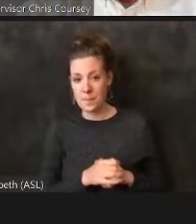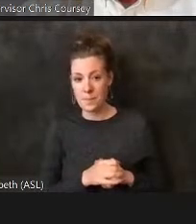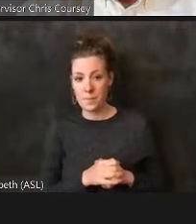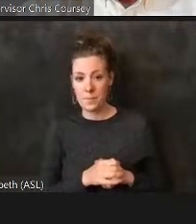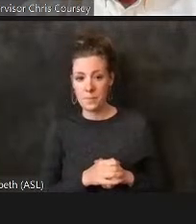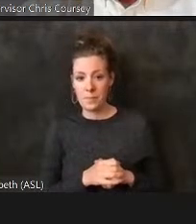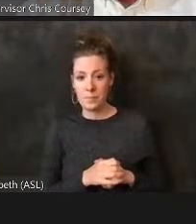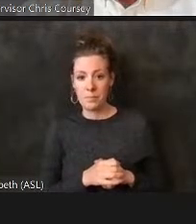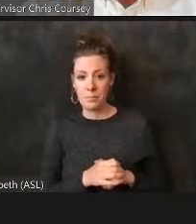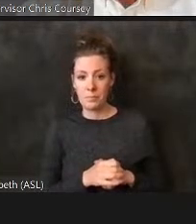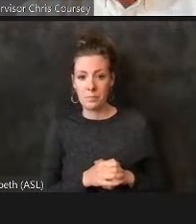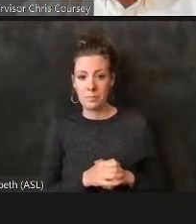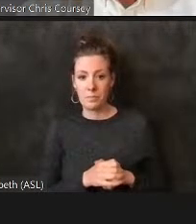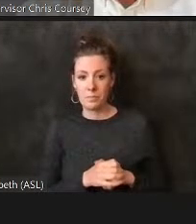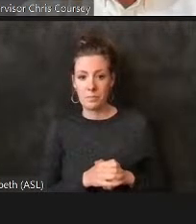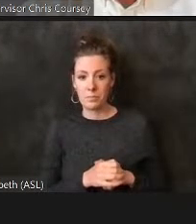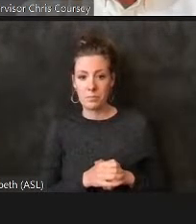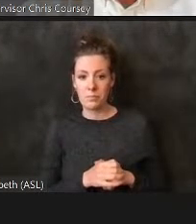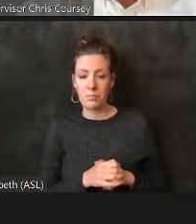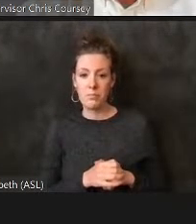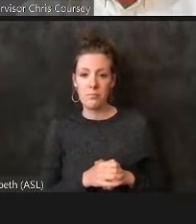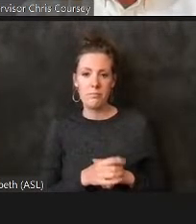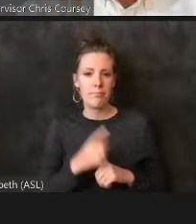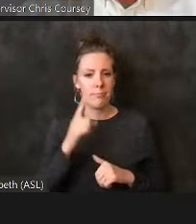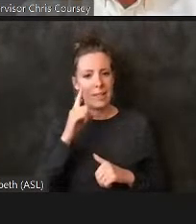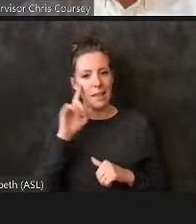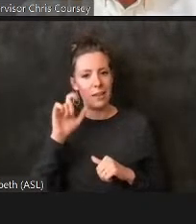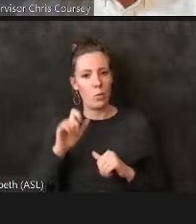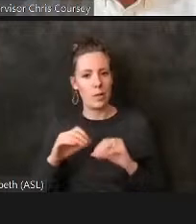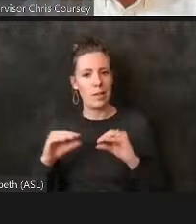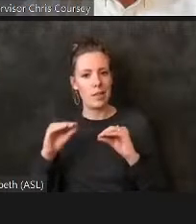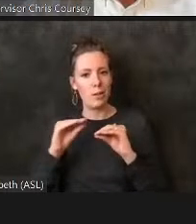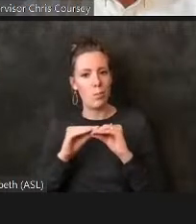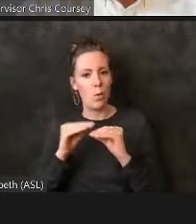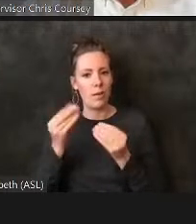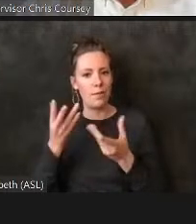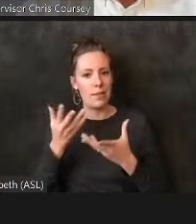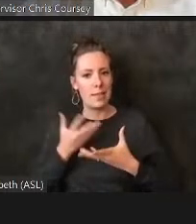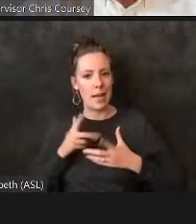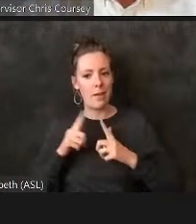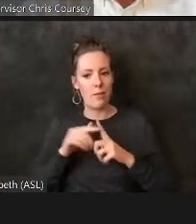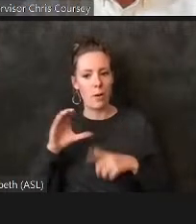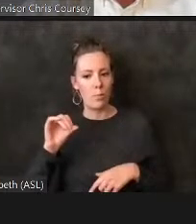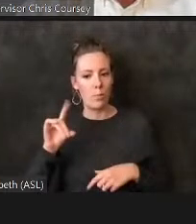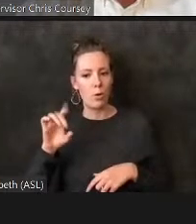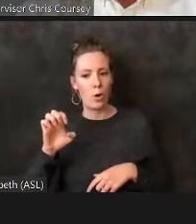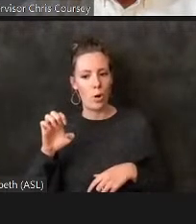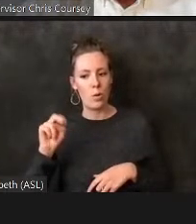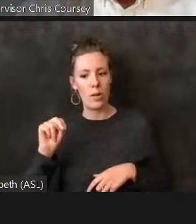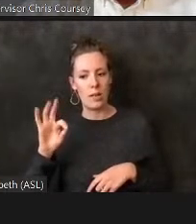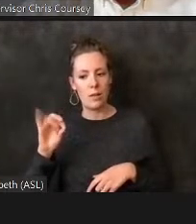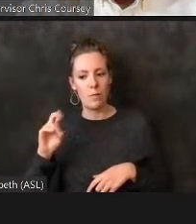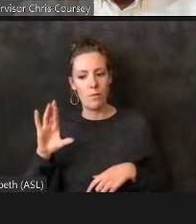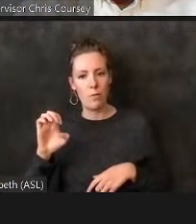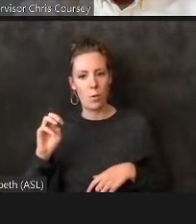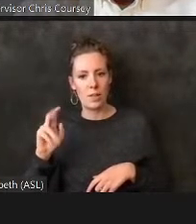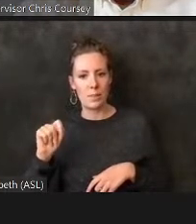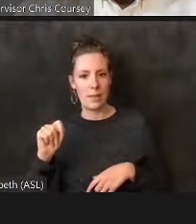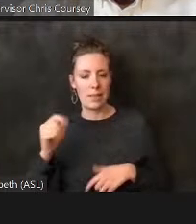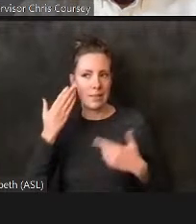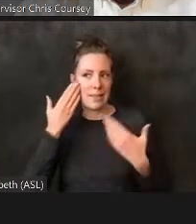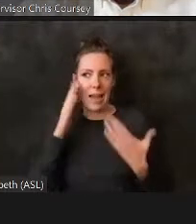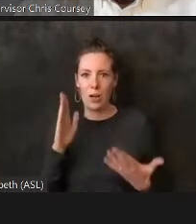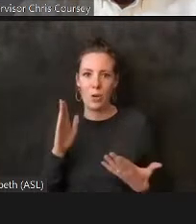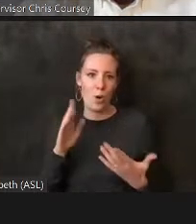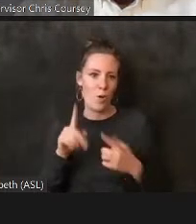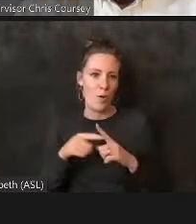No, I think we need to get some of the data from code enforcement, because we don't, I don't know where we're tracking the number of calls coming in, if